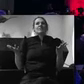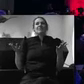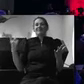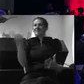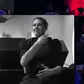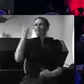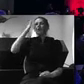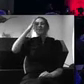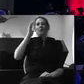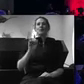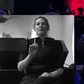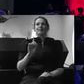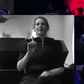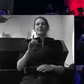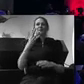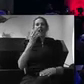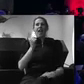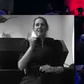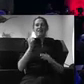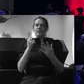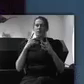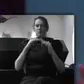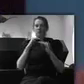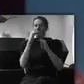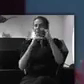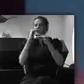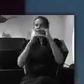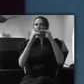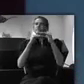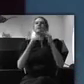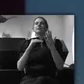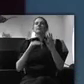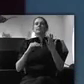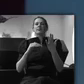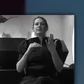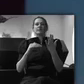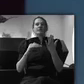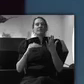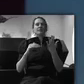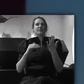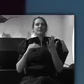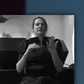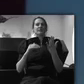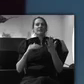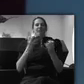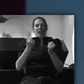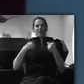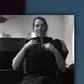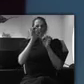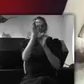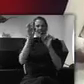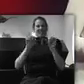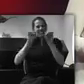cells have a strong communication network. Our cells seem to talk and give messages to each